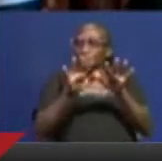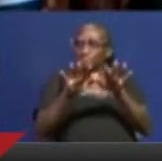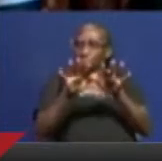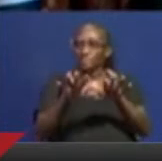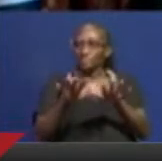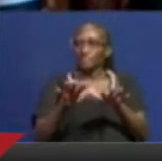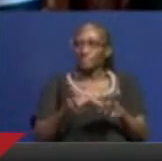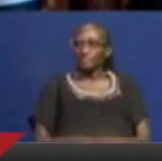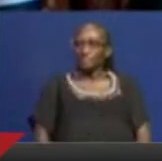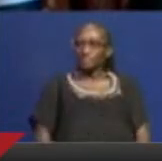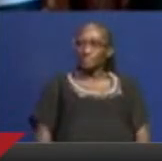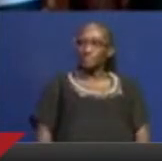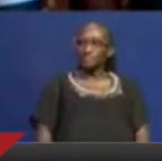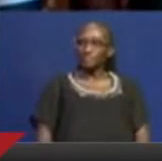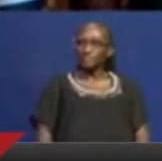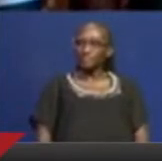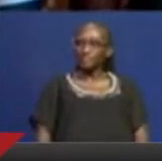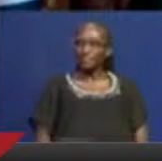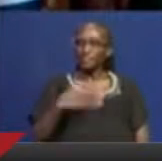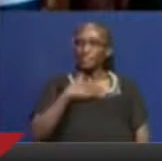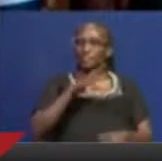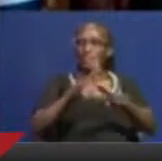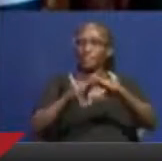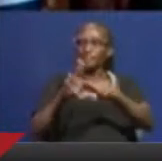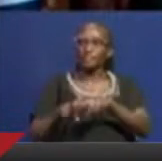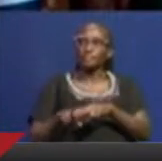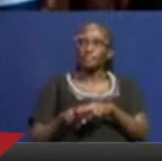Order, Lillian Kogo. Take your seat.